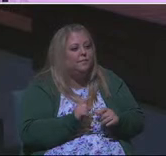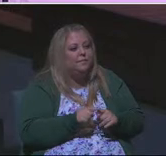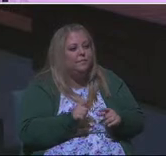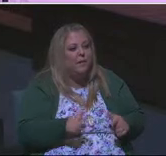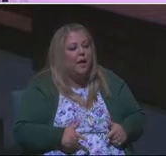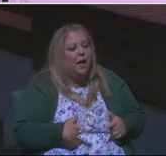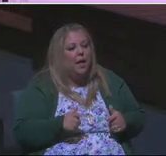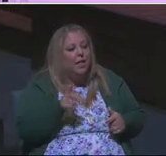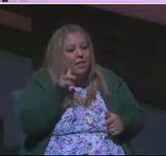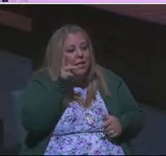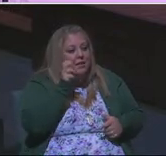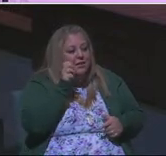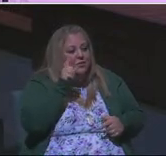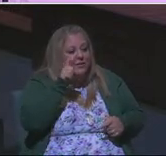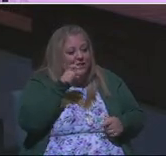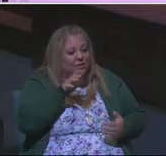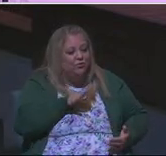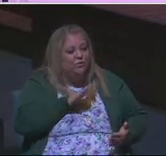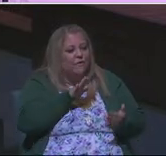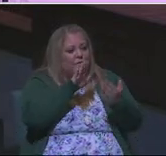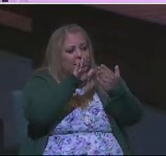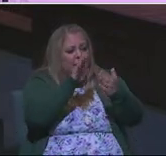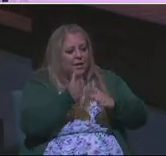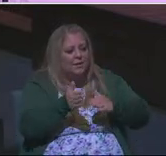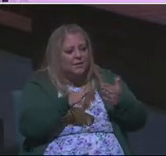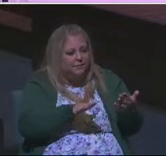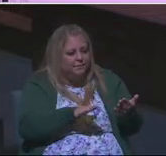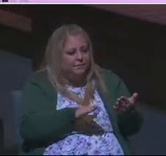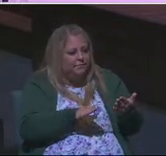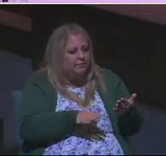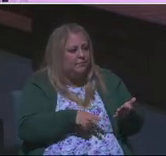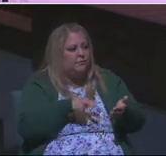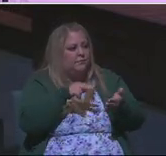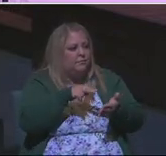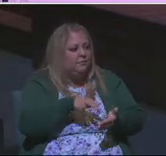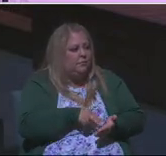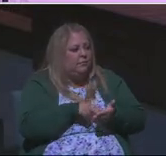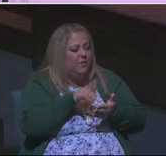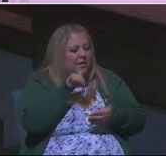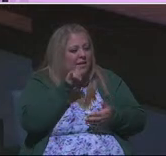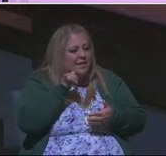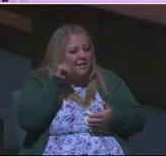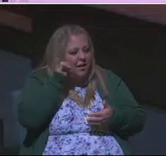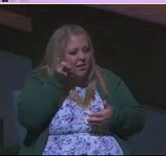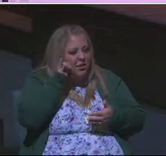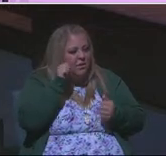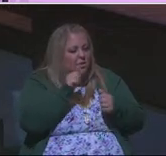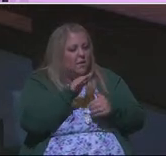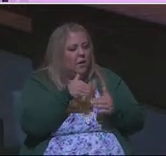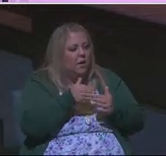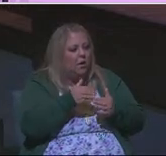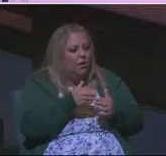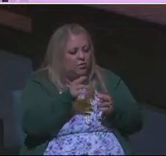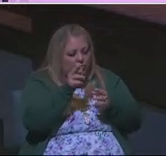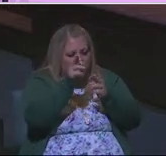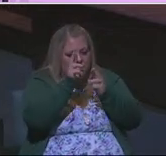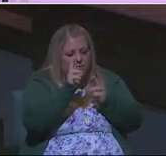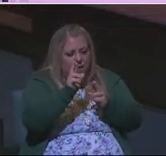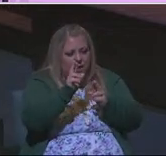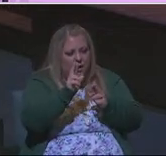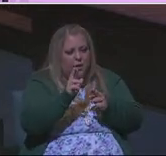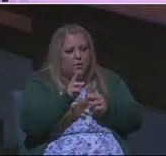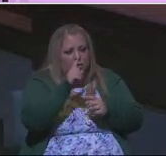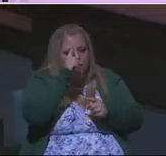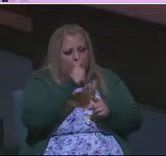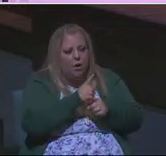got to face death. I stood right here at this pulpit yesterday, with all due respect, Brother Garcia, with Brother